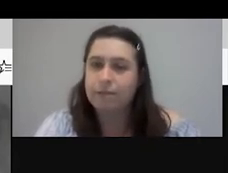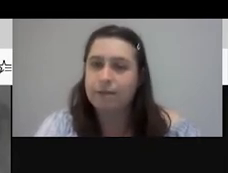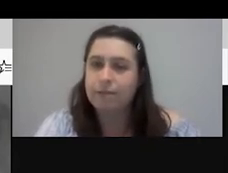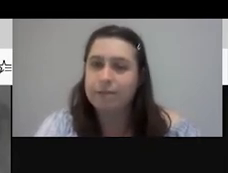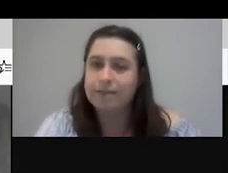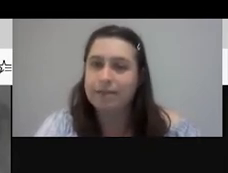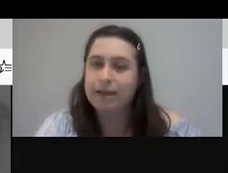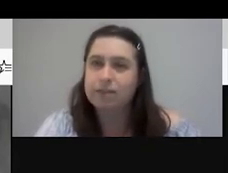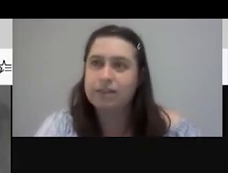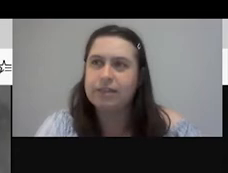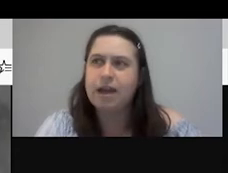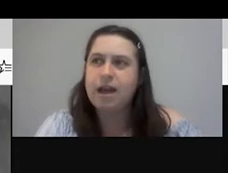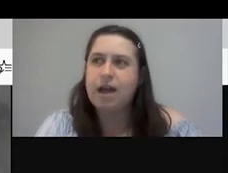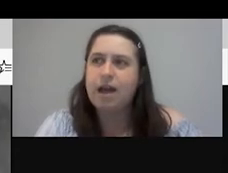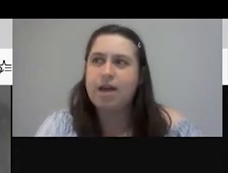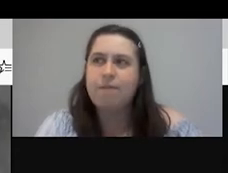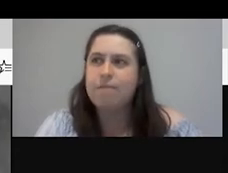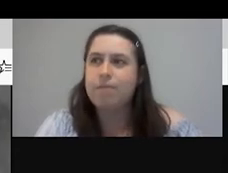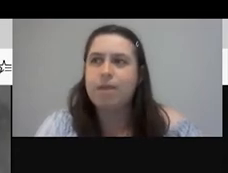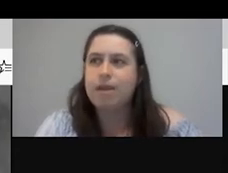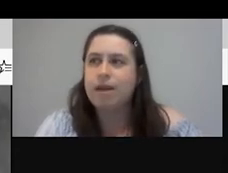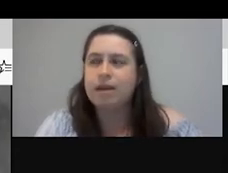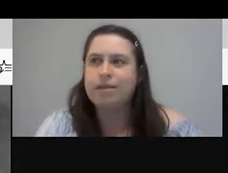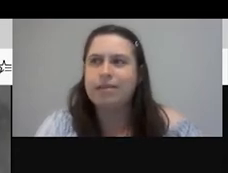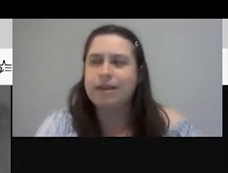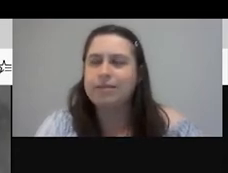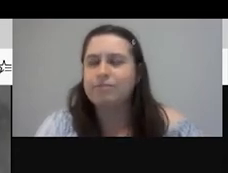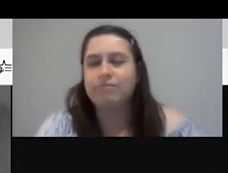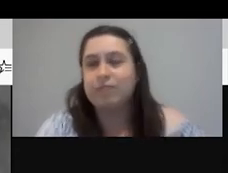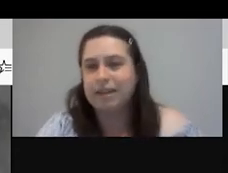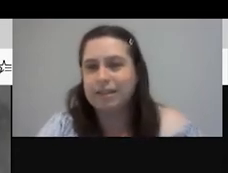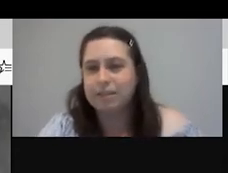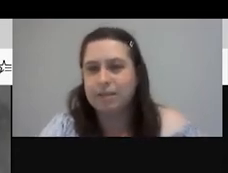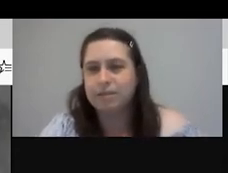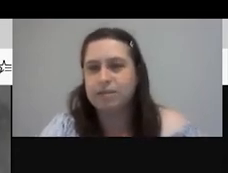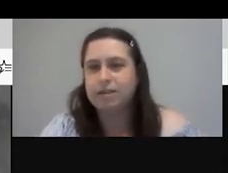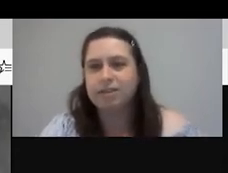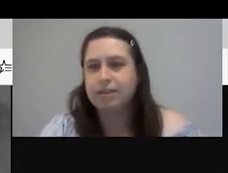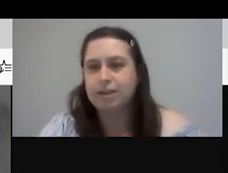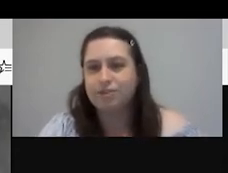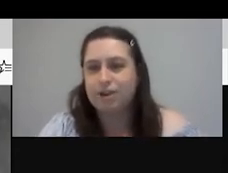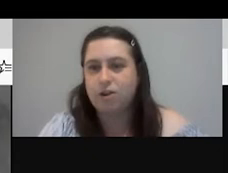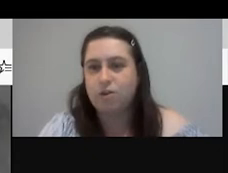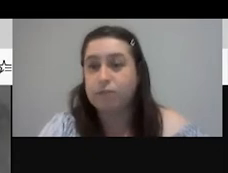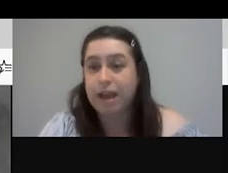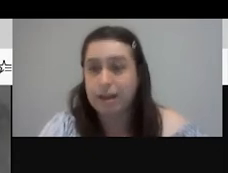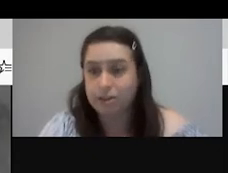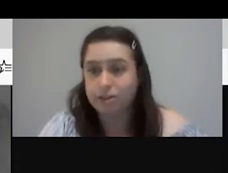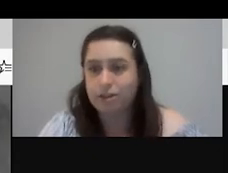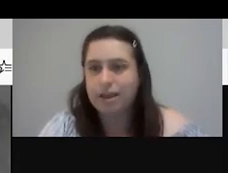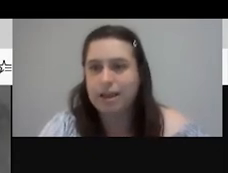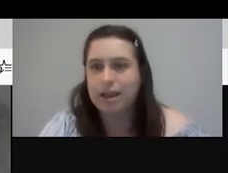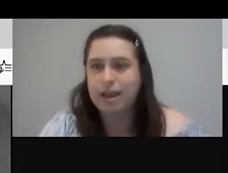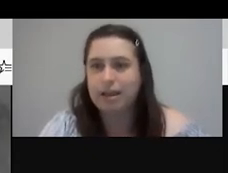currently in museum collections. And that's ridiculous. It's been such a century of